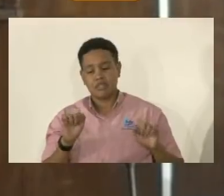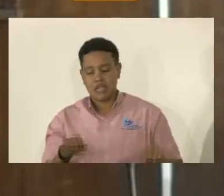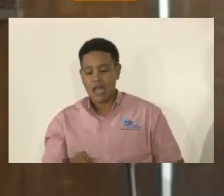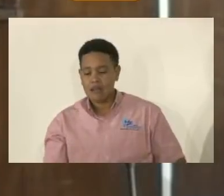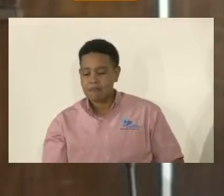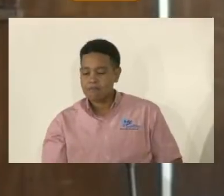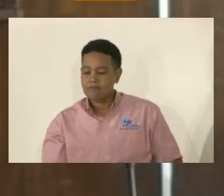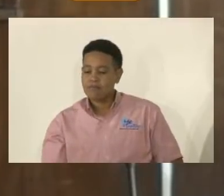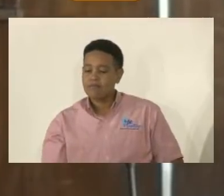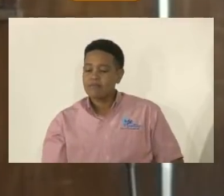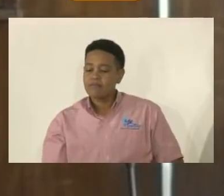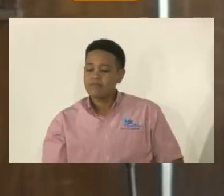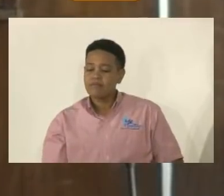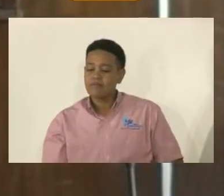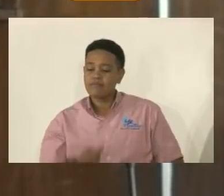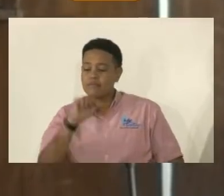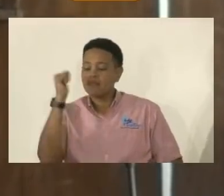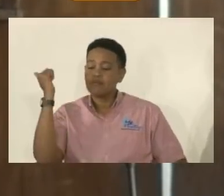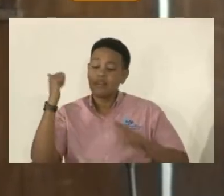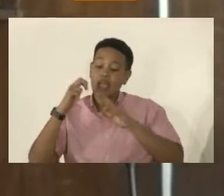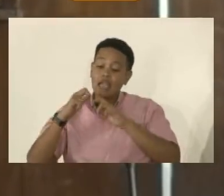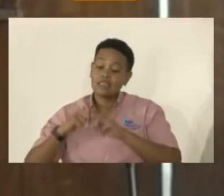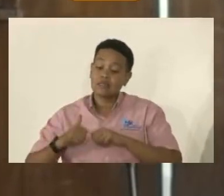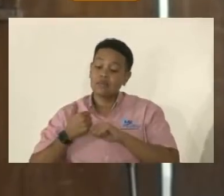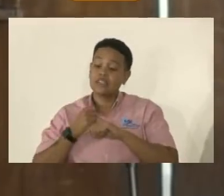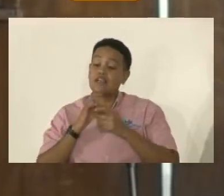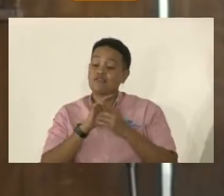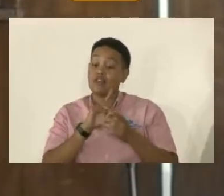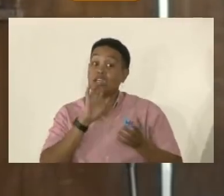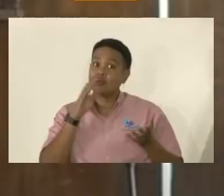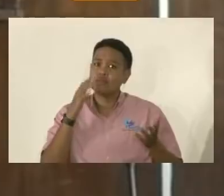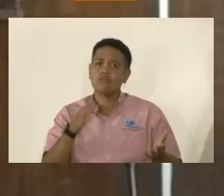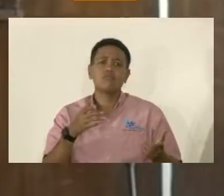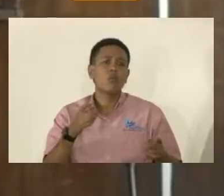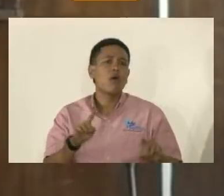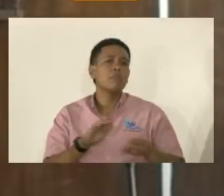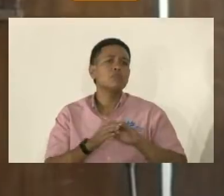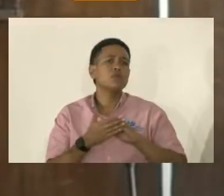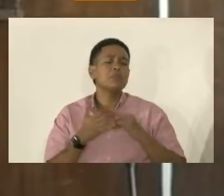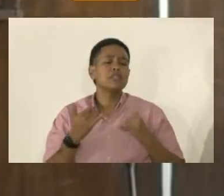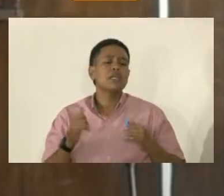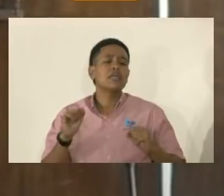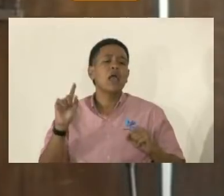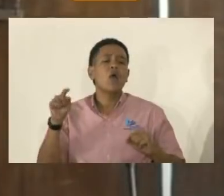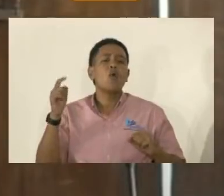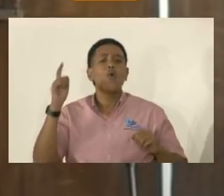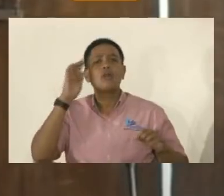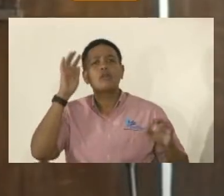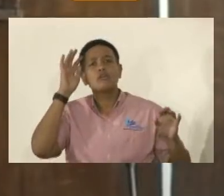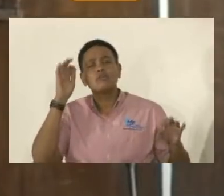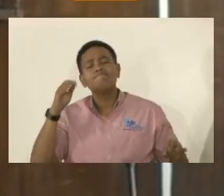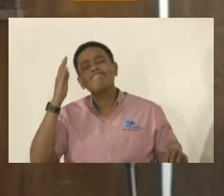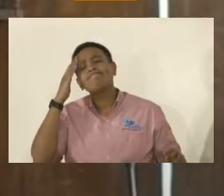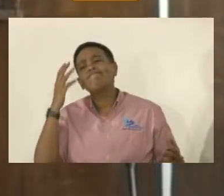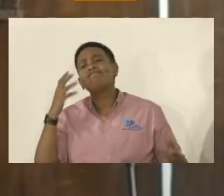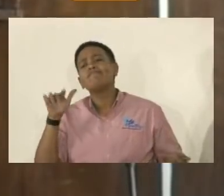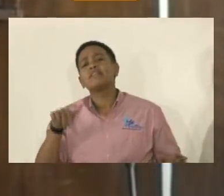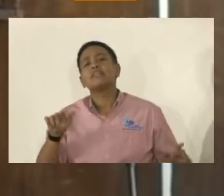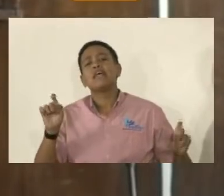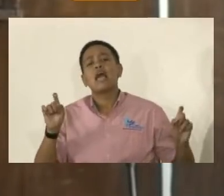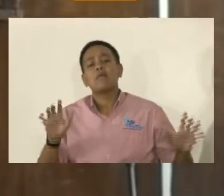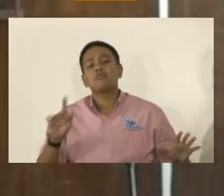Any objective assessment of the state of the nation today, however, can only conclude that this